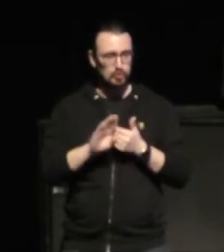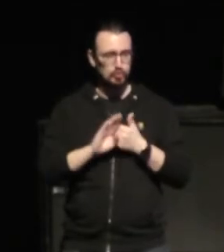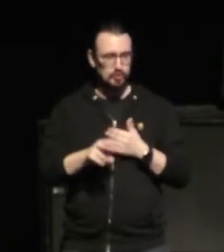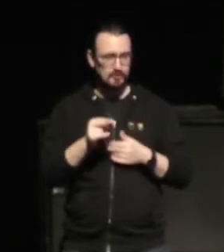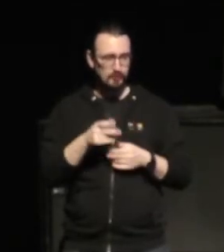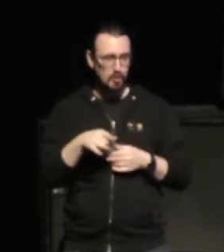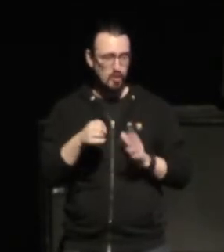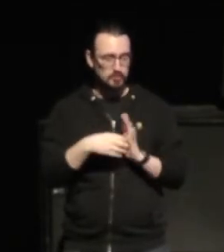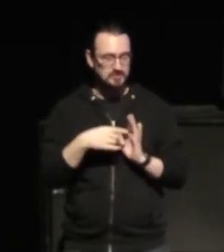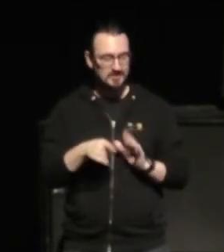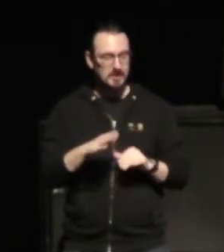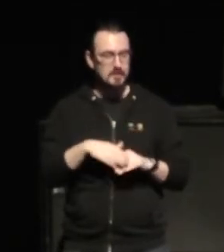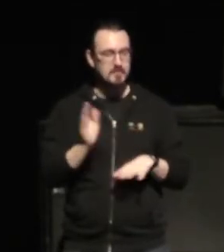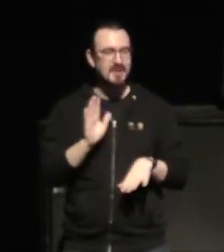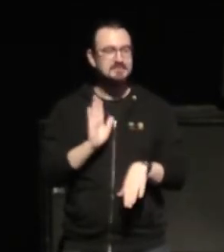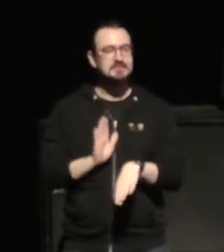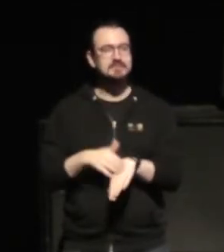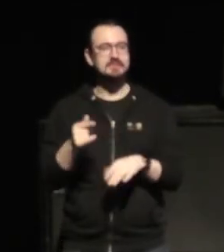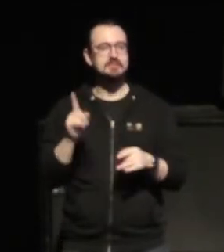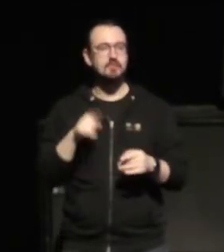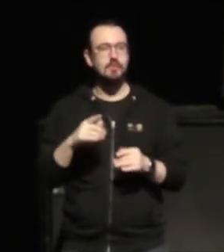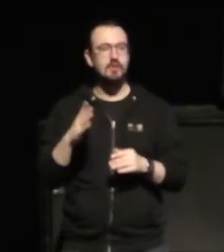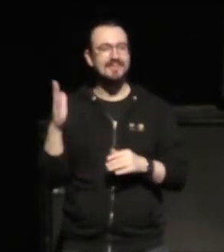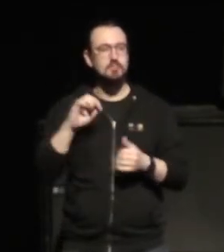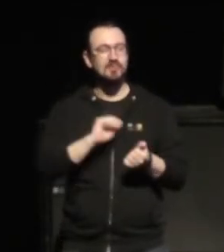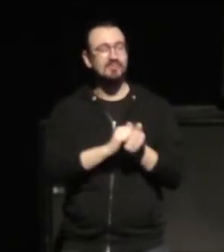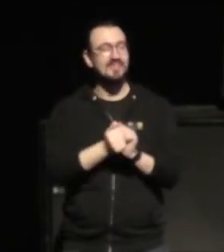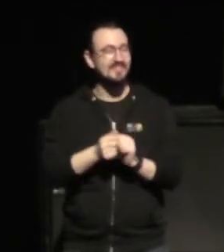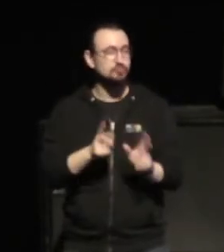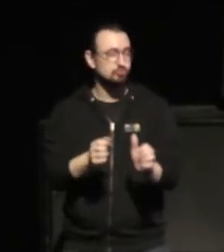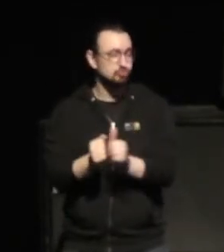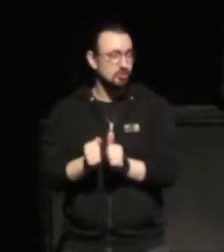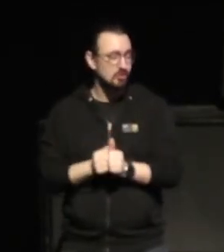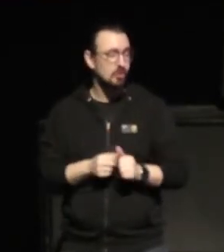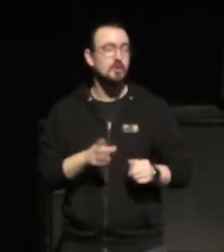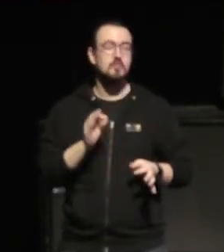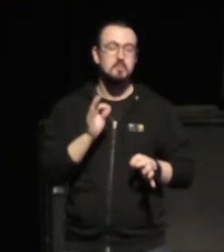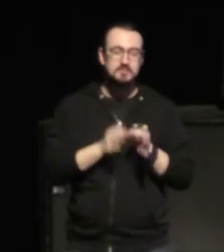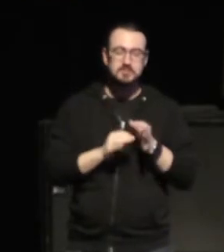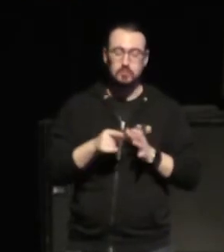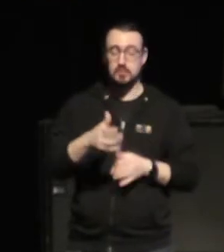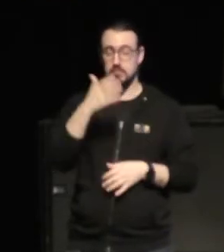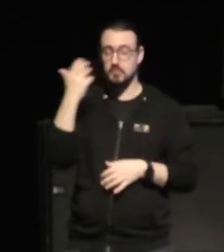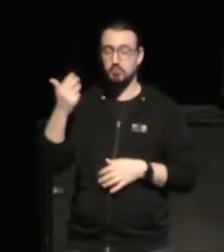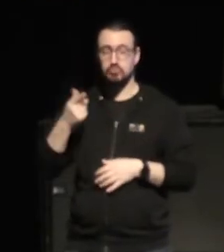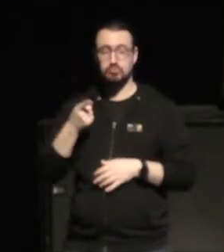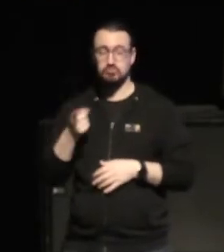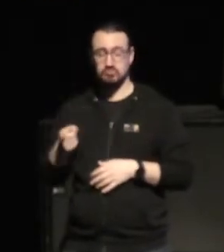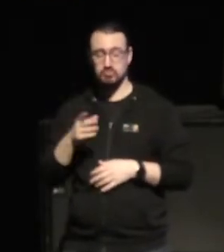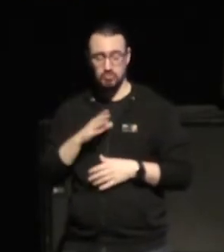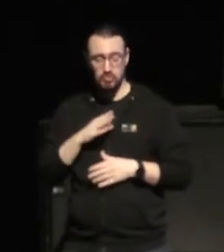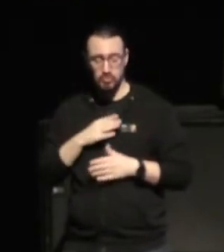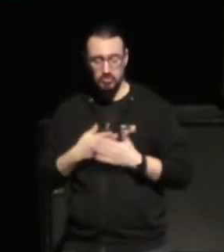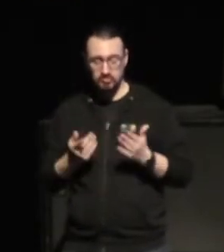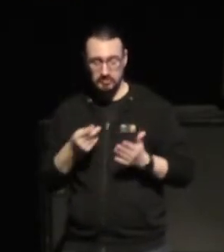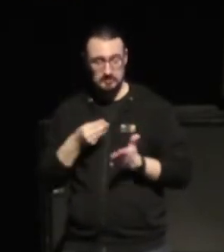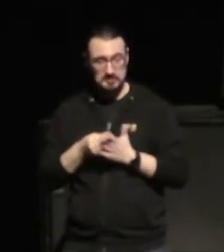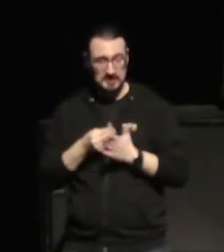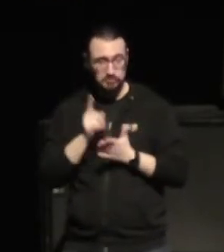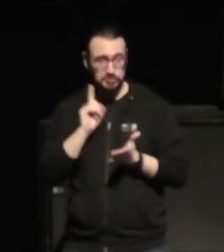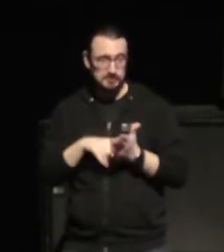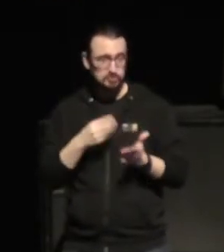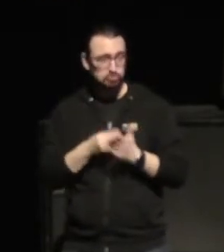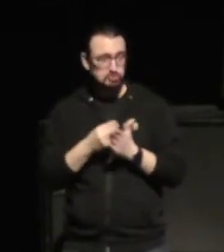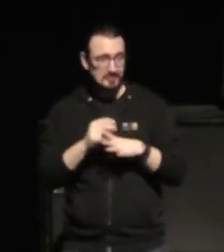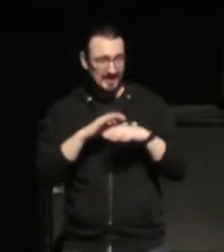seeds, since they are more vulnerable to climate change, as you mentioned. Yes, and the peasants, they don't have the money to